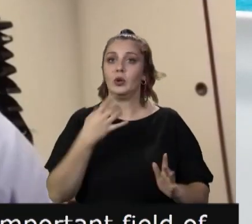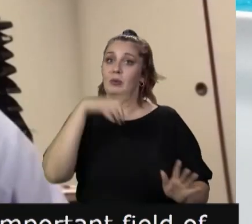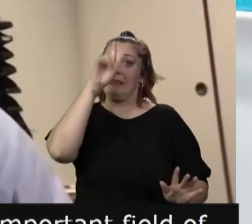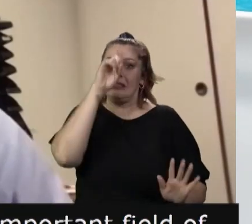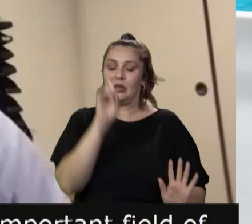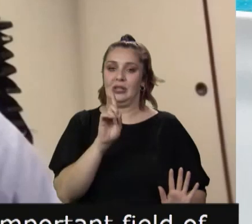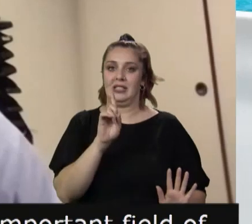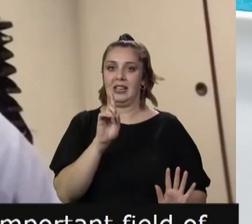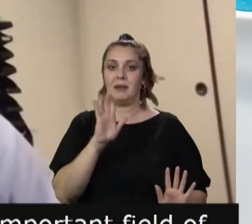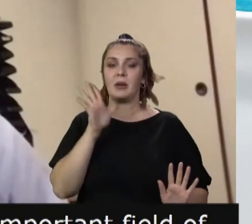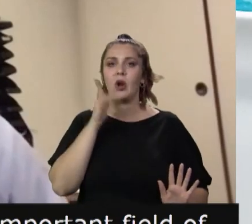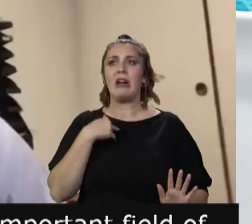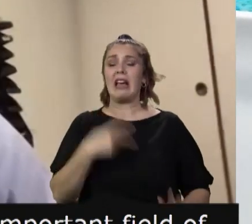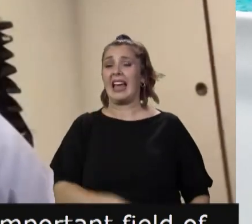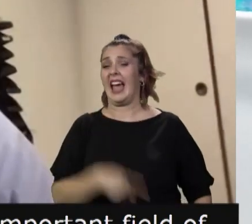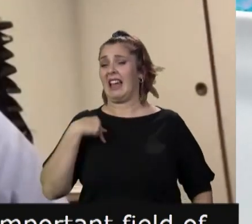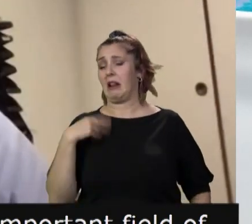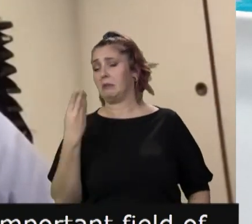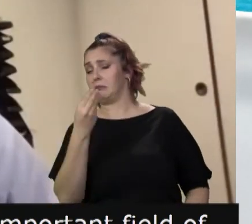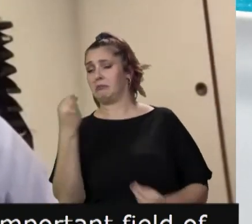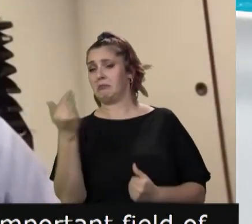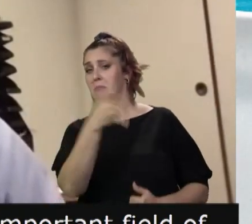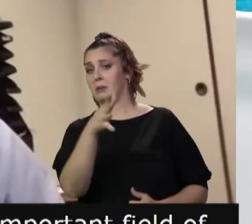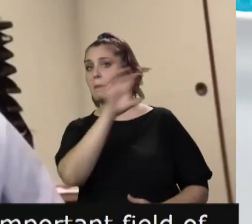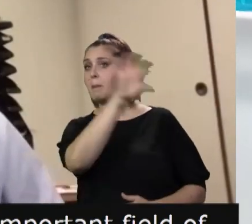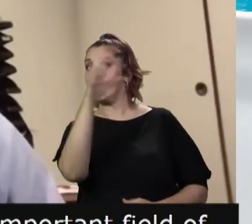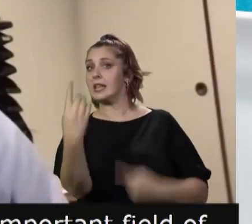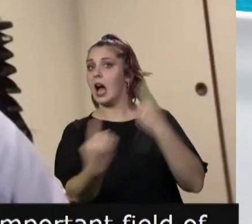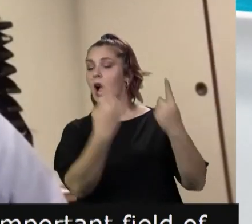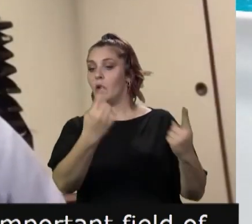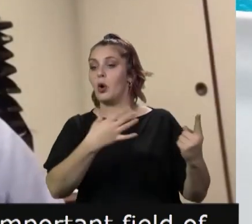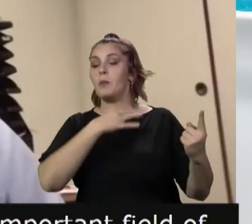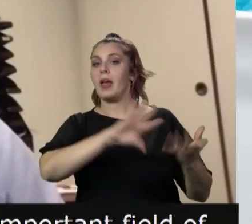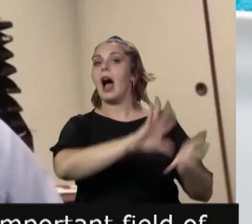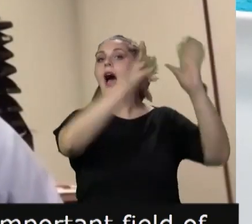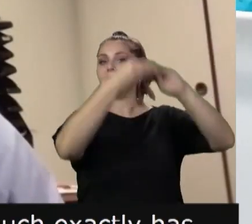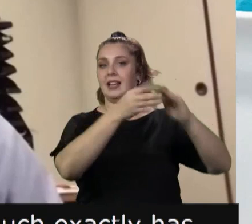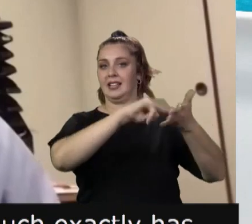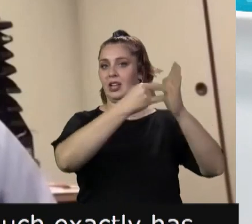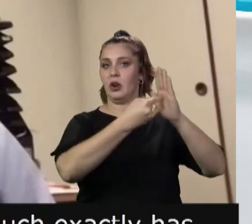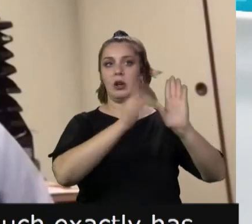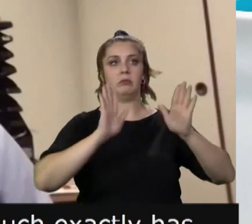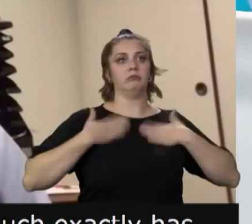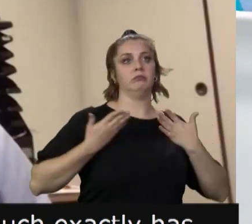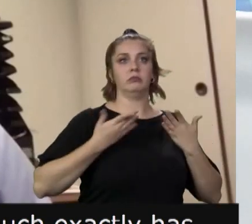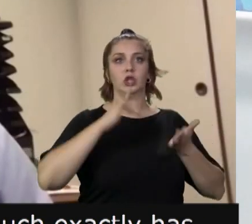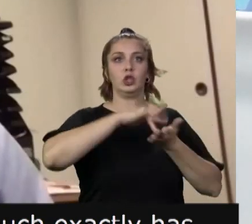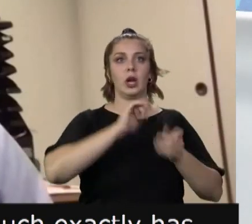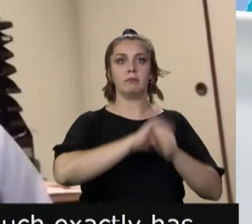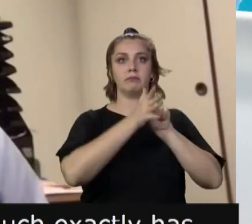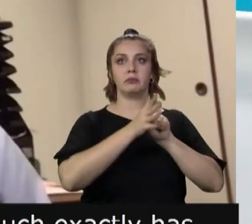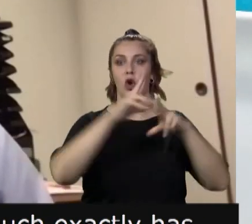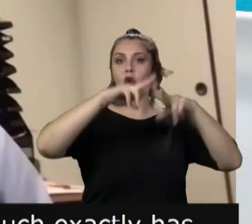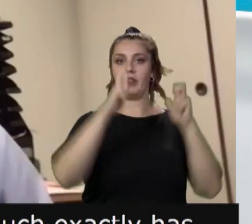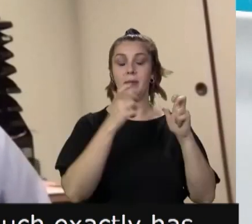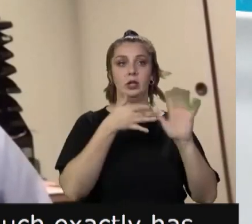how much exactly it has been an impact. In general terms, for some countries, it was